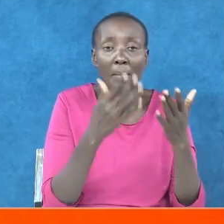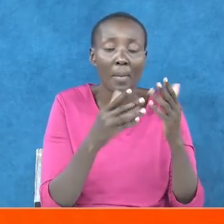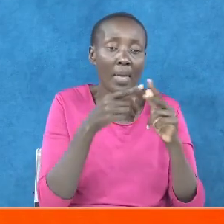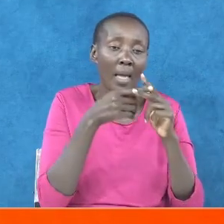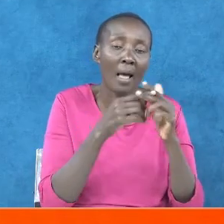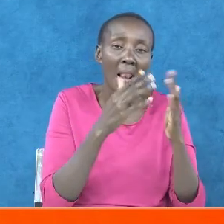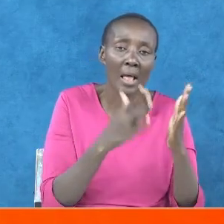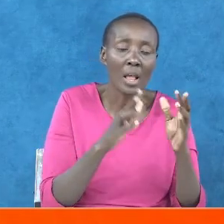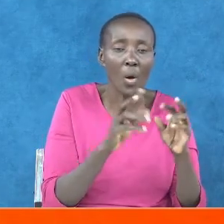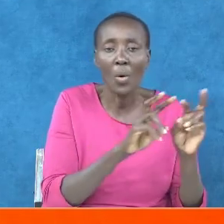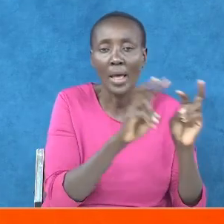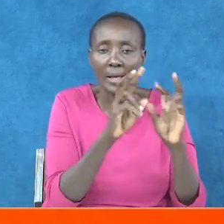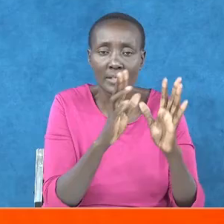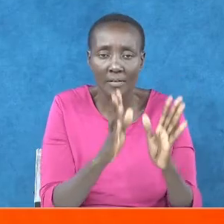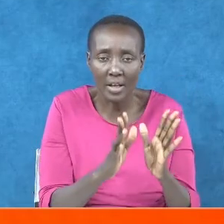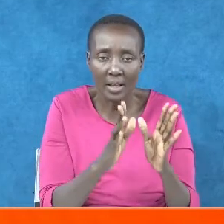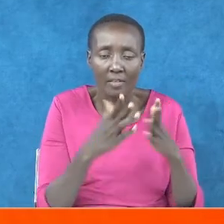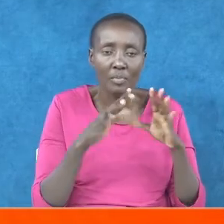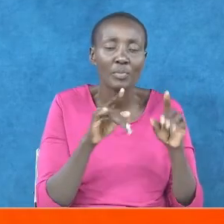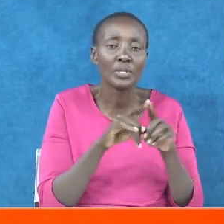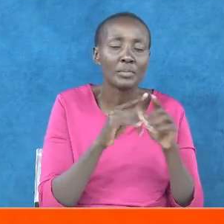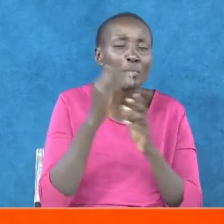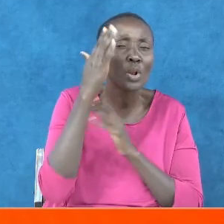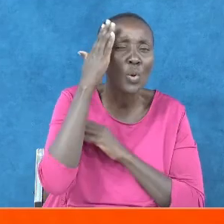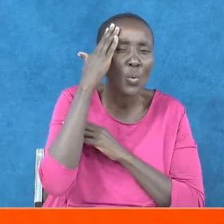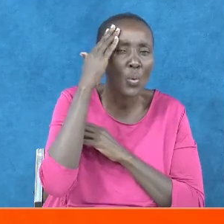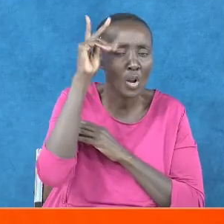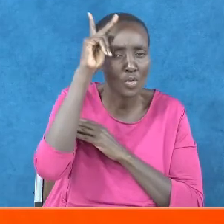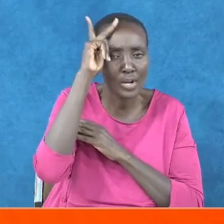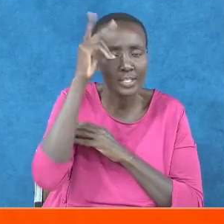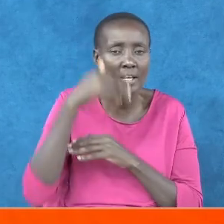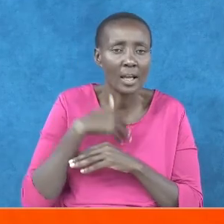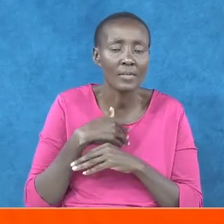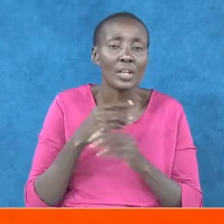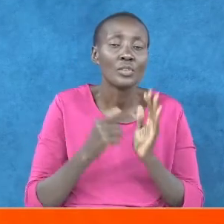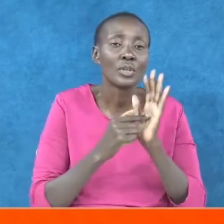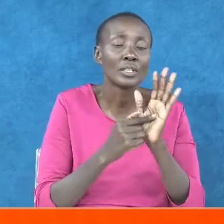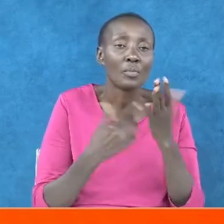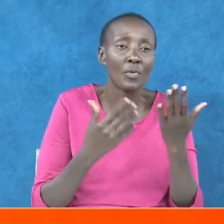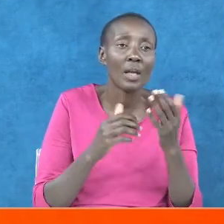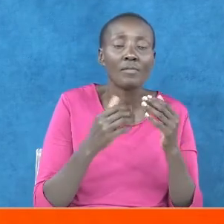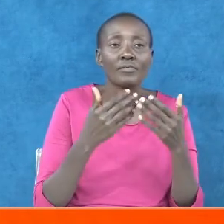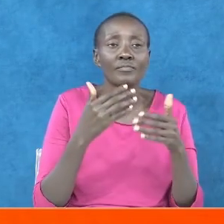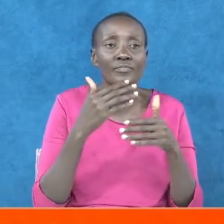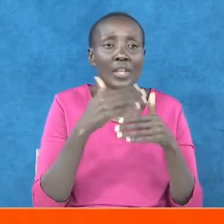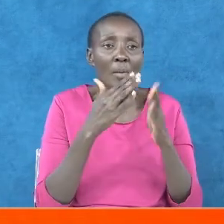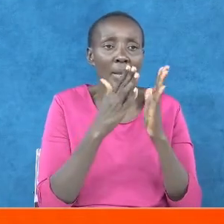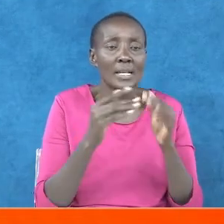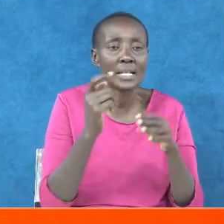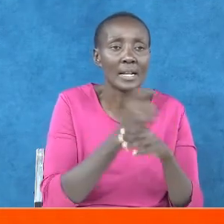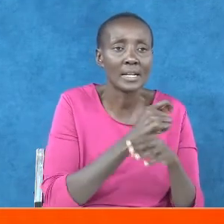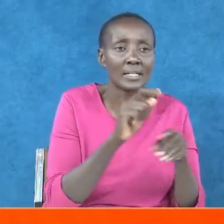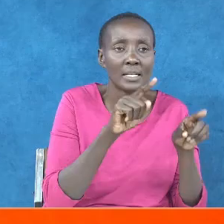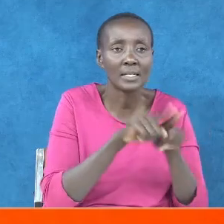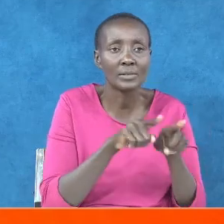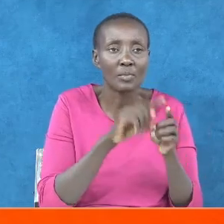a surveyor, such people have the requisite knowledge. So for example, we have architects who are trained to be arbitrators. We